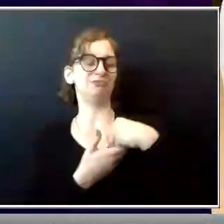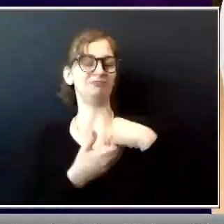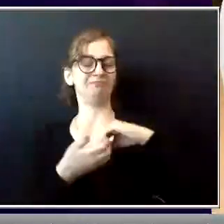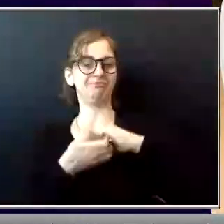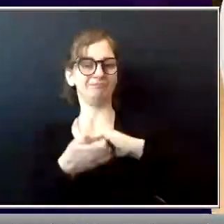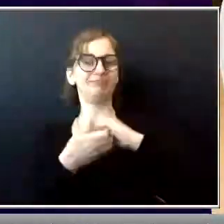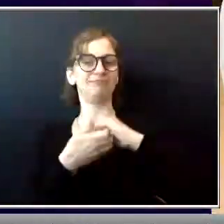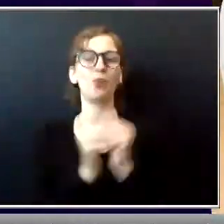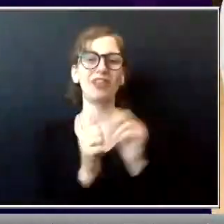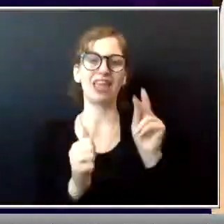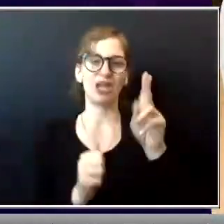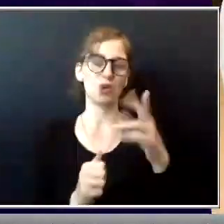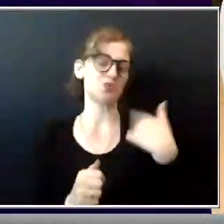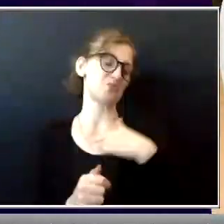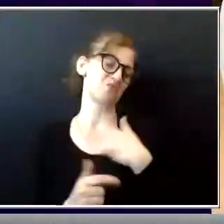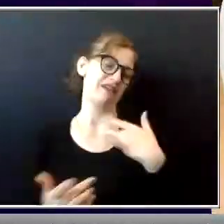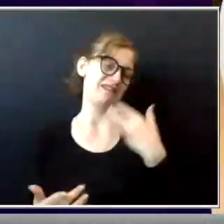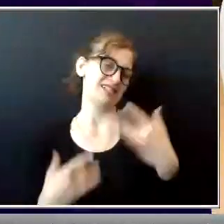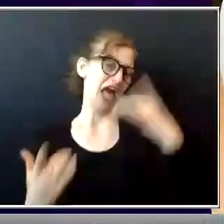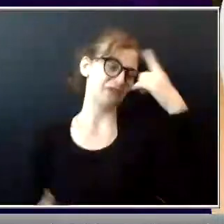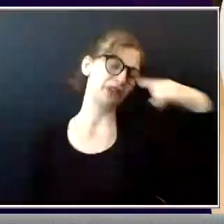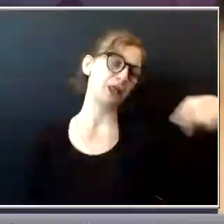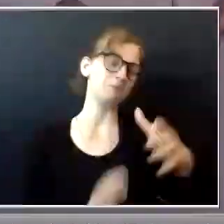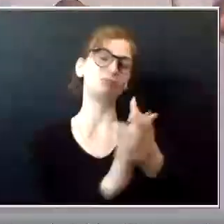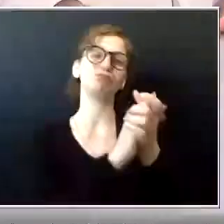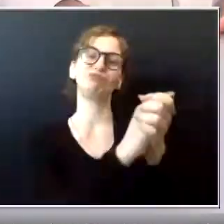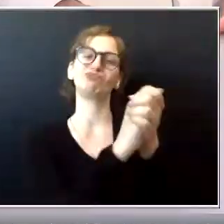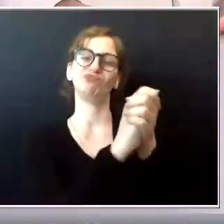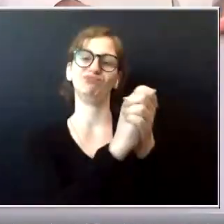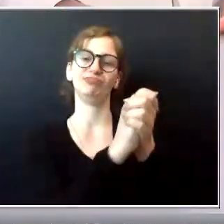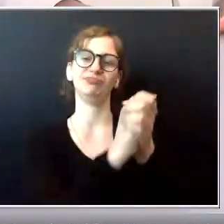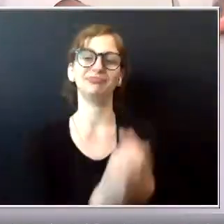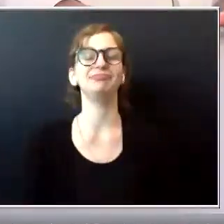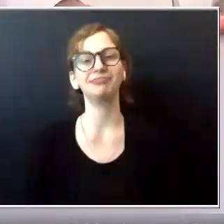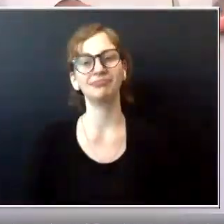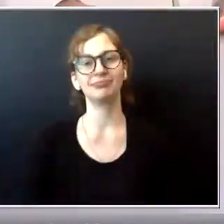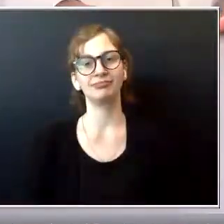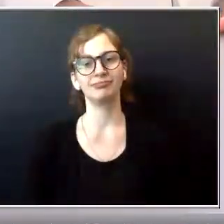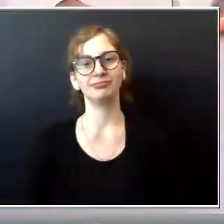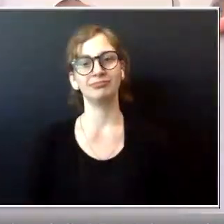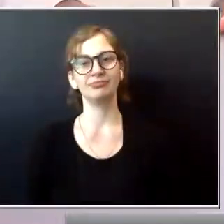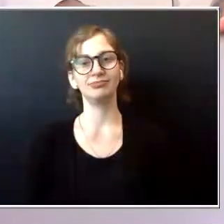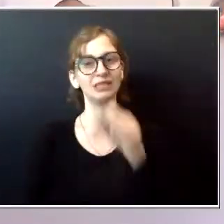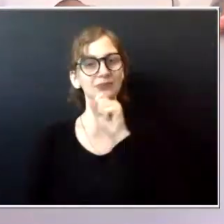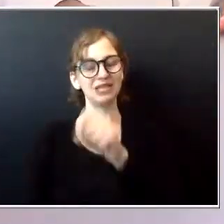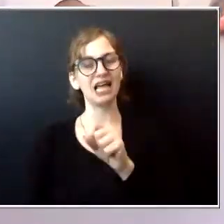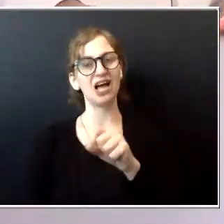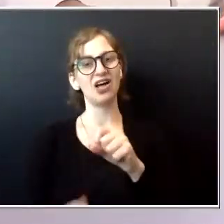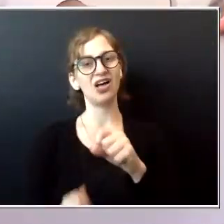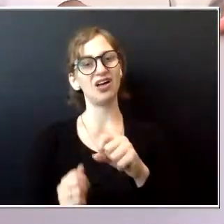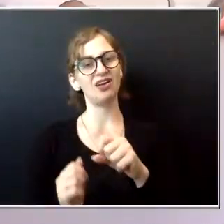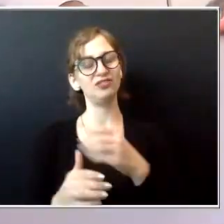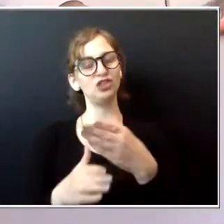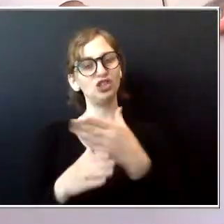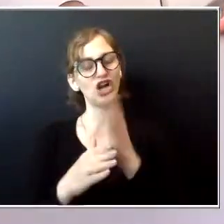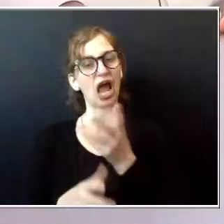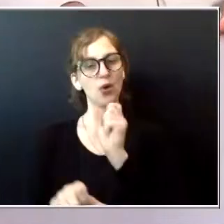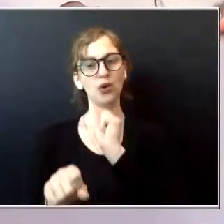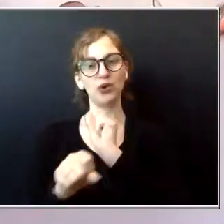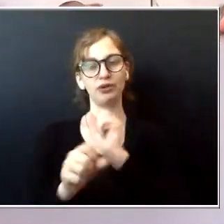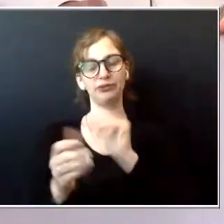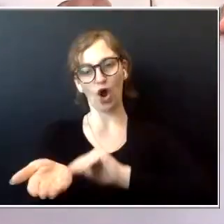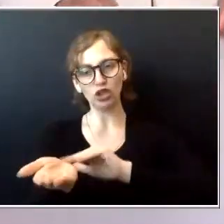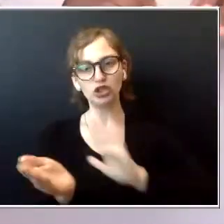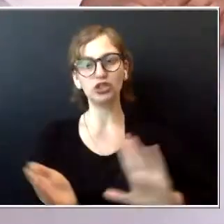at the Olathe Medical Center. Congratulations. We love sharing the incredible work of our doctors here at the health system, and